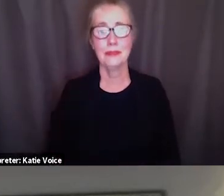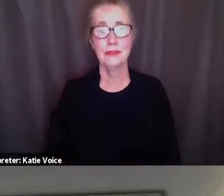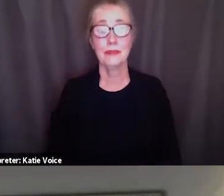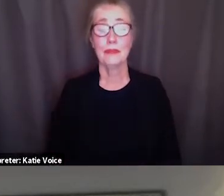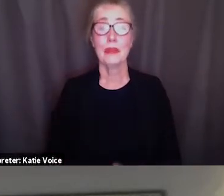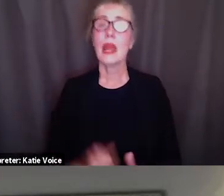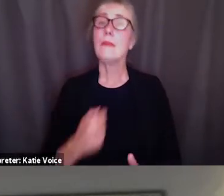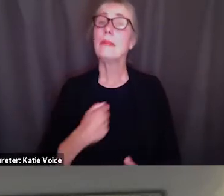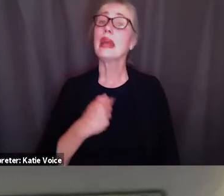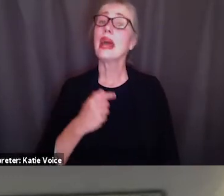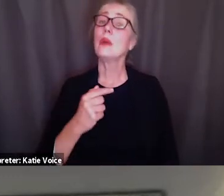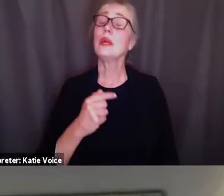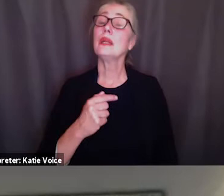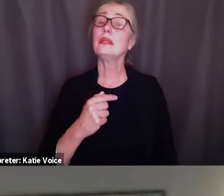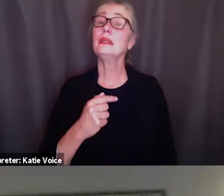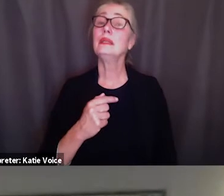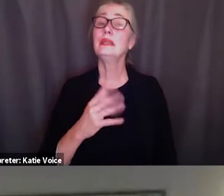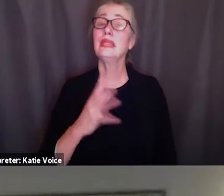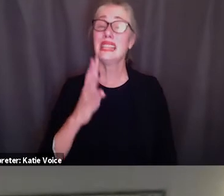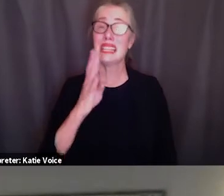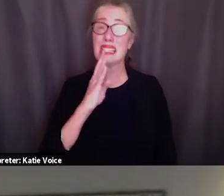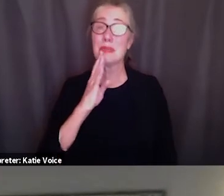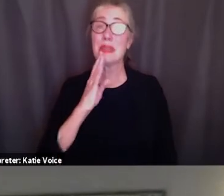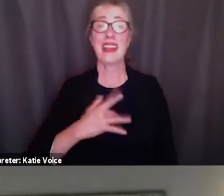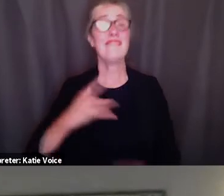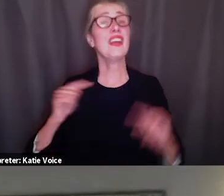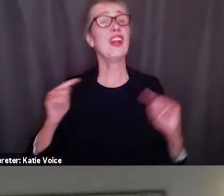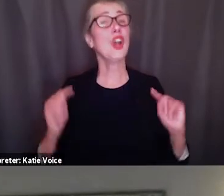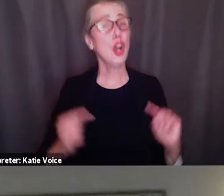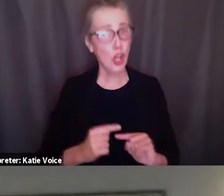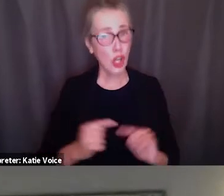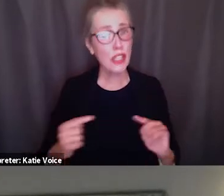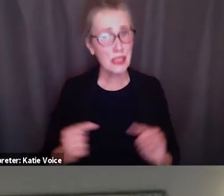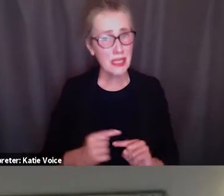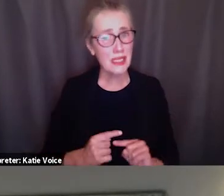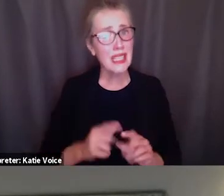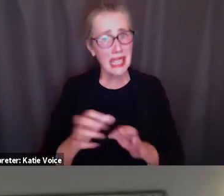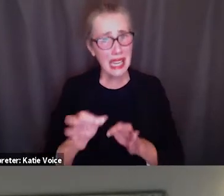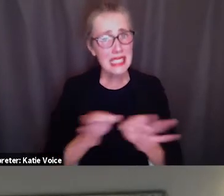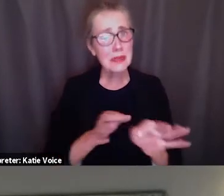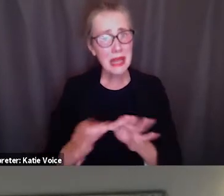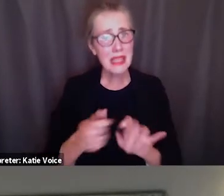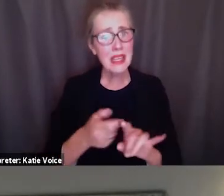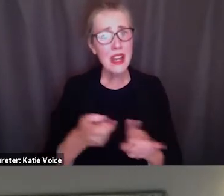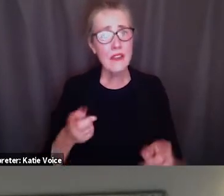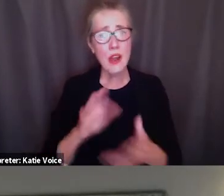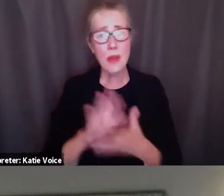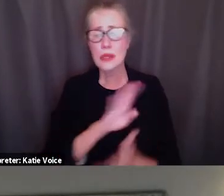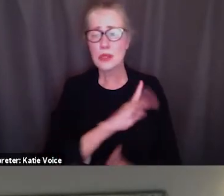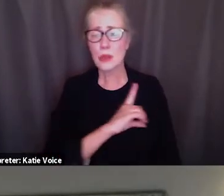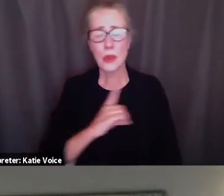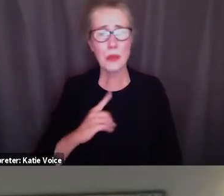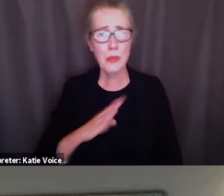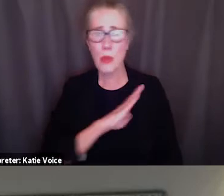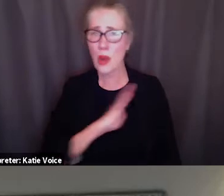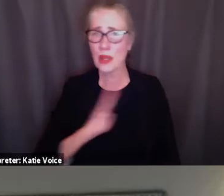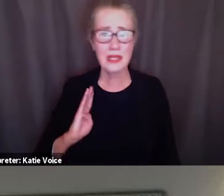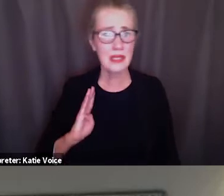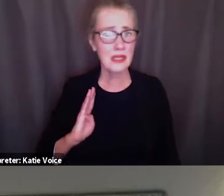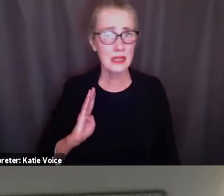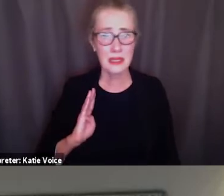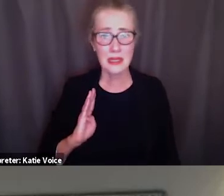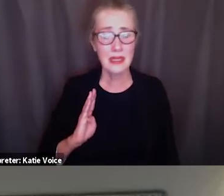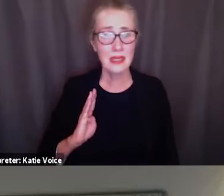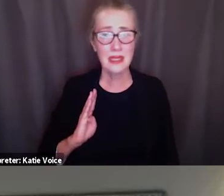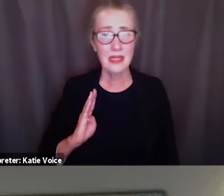going to speak to the hurt that I feel from the school board. I felt